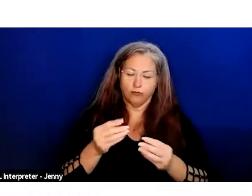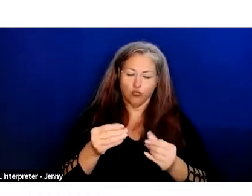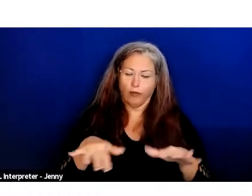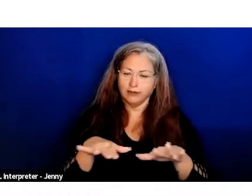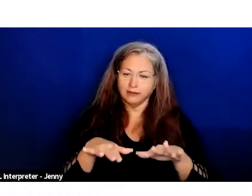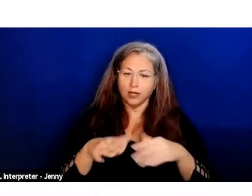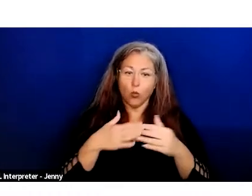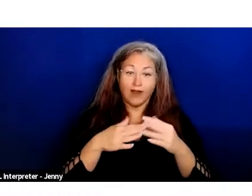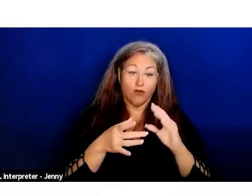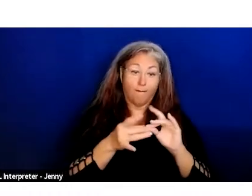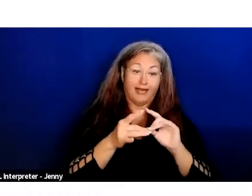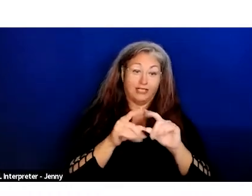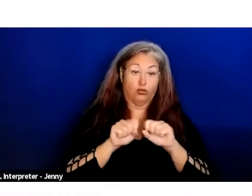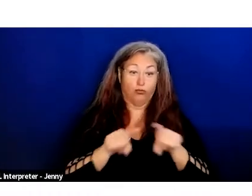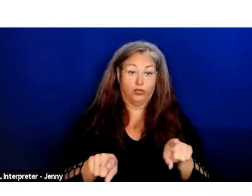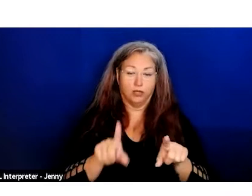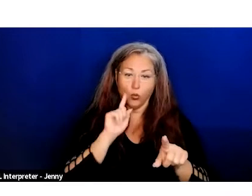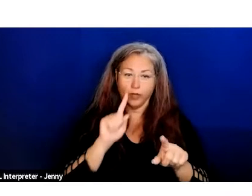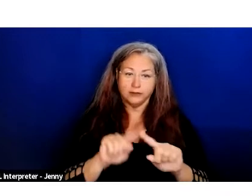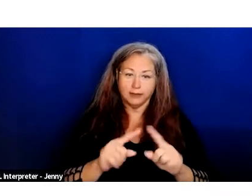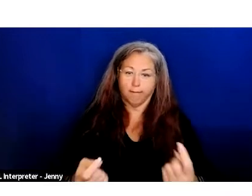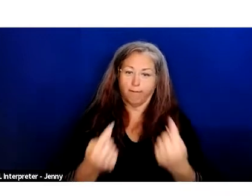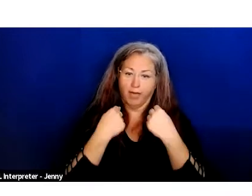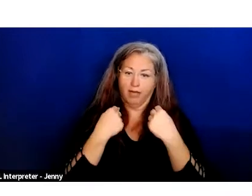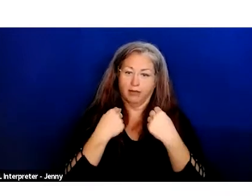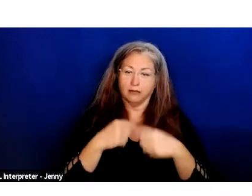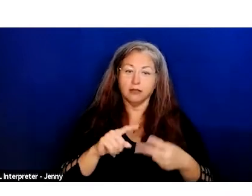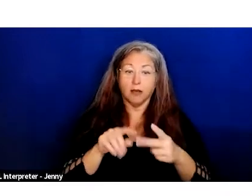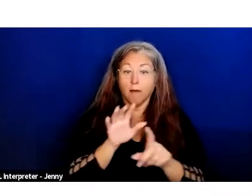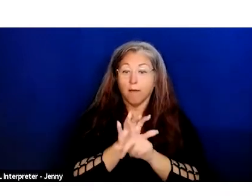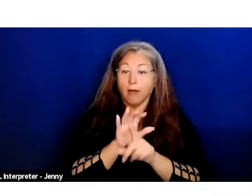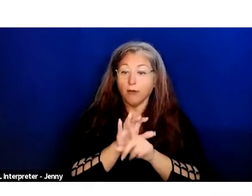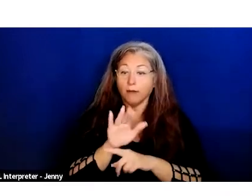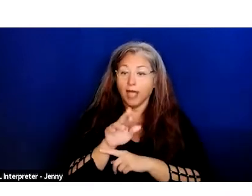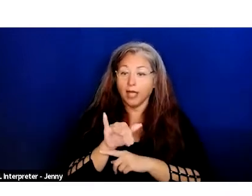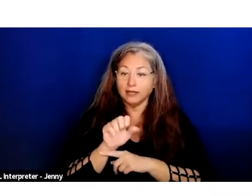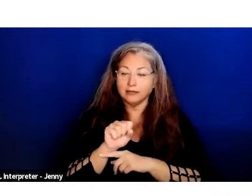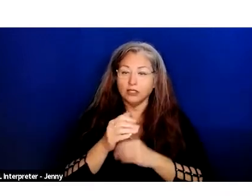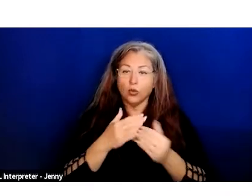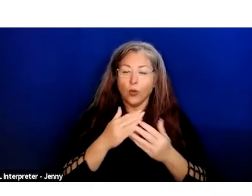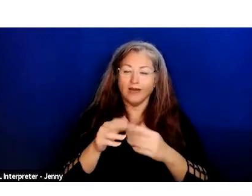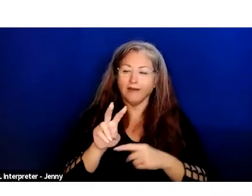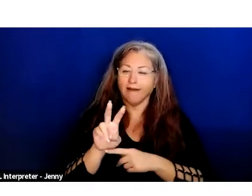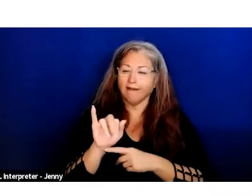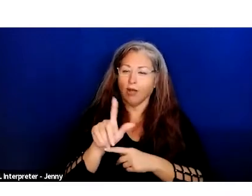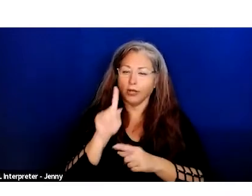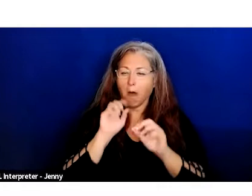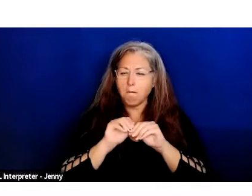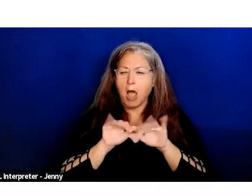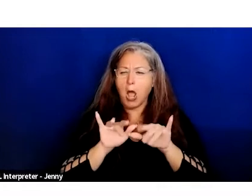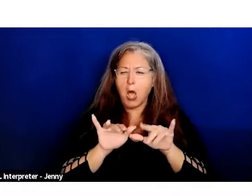out is the message that you will receive, right? Popularity bias, things that are viral.